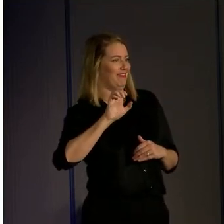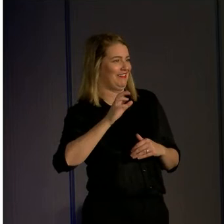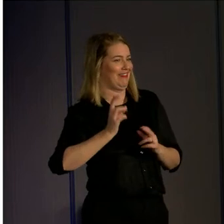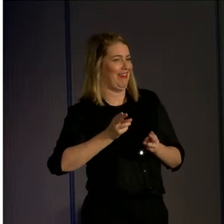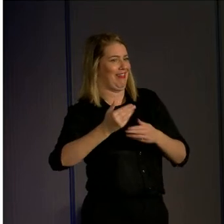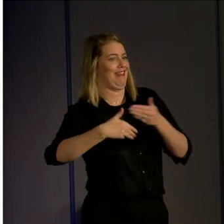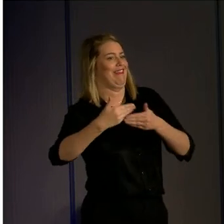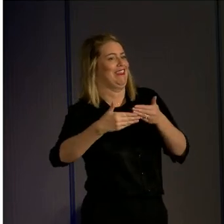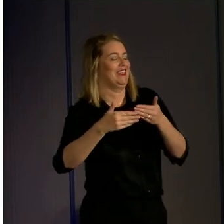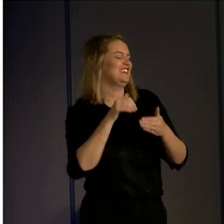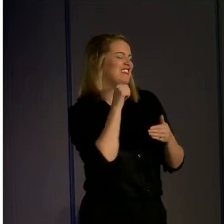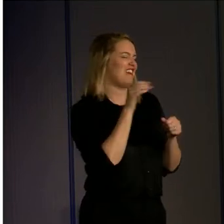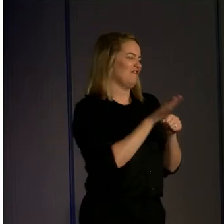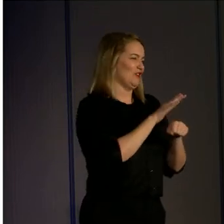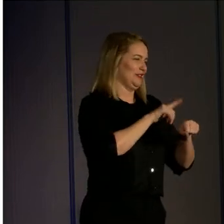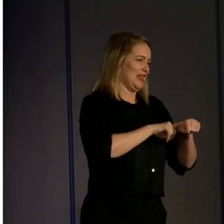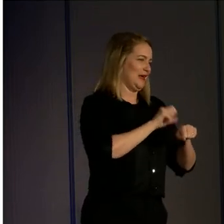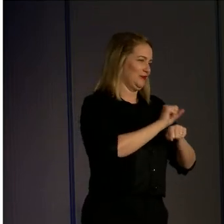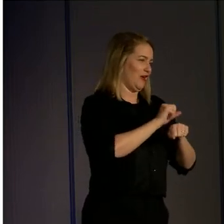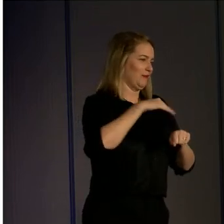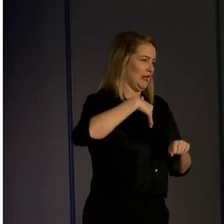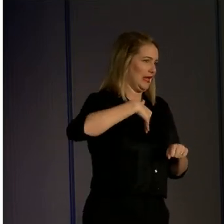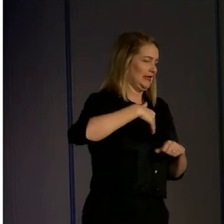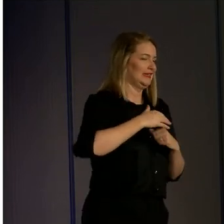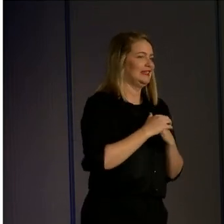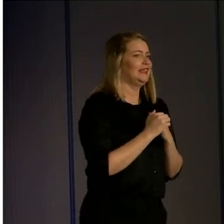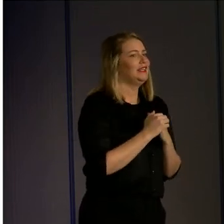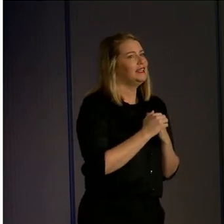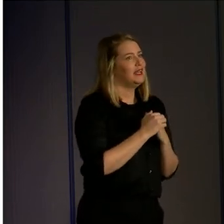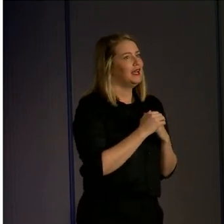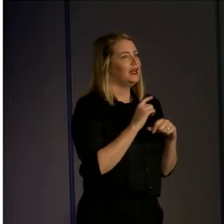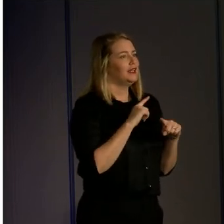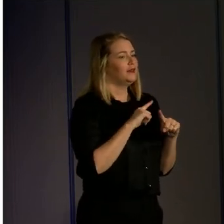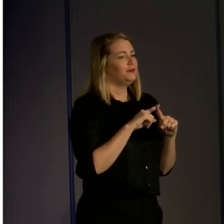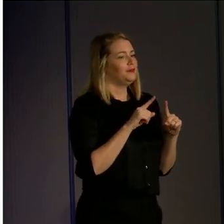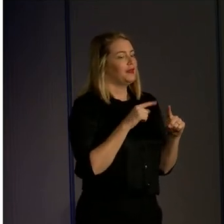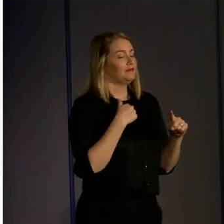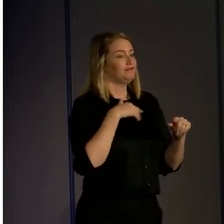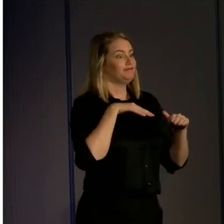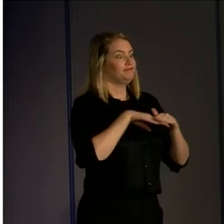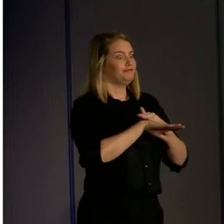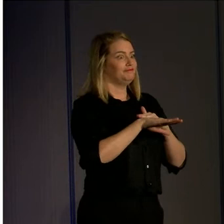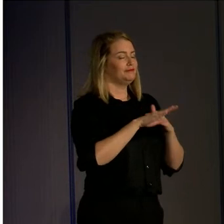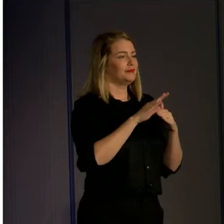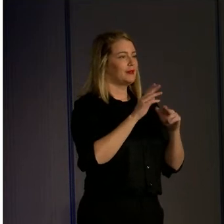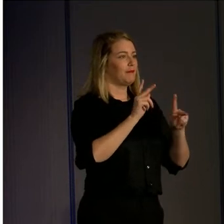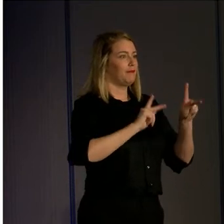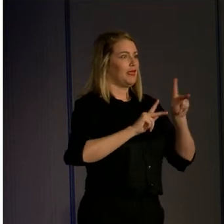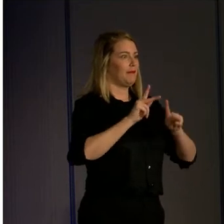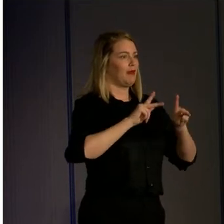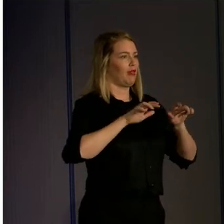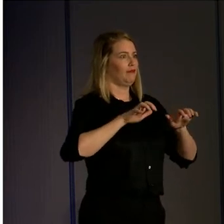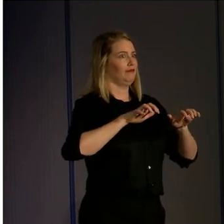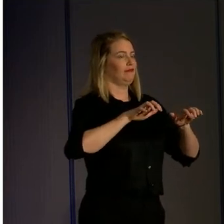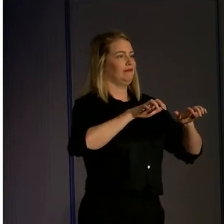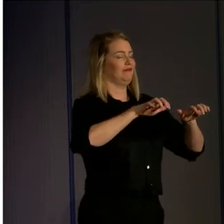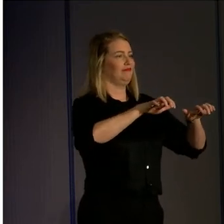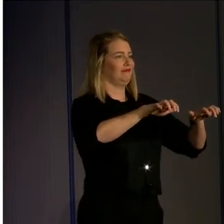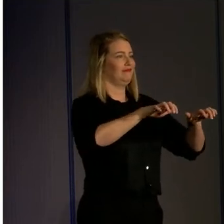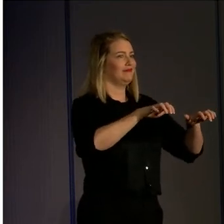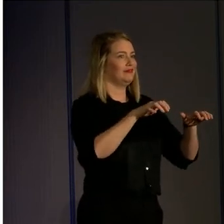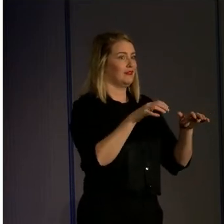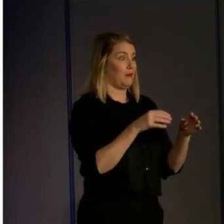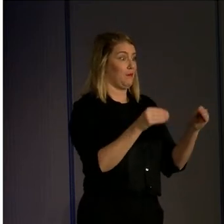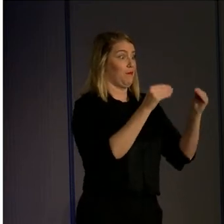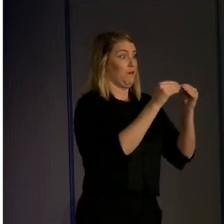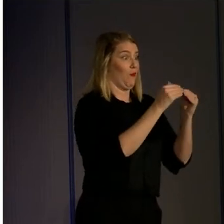job, and just coming in there with all of these people who had a lot